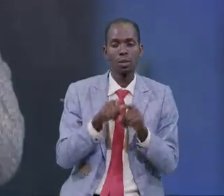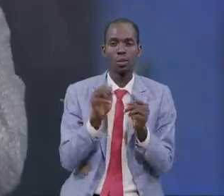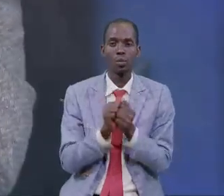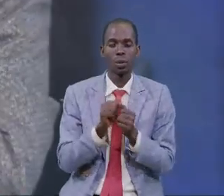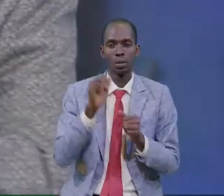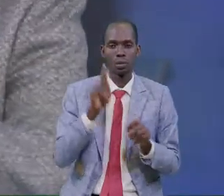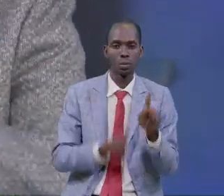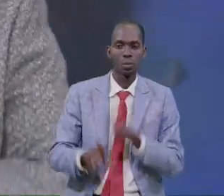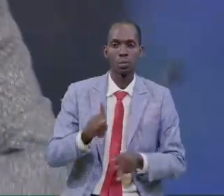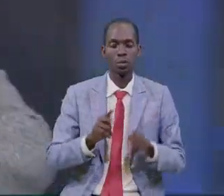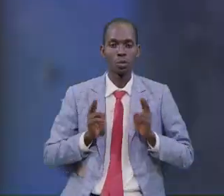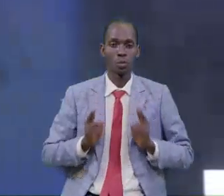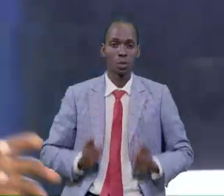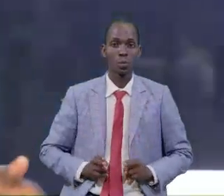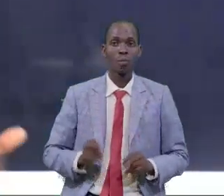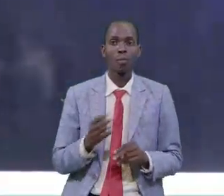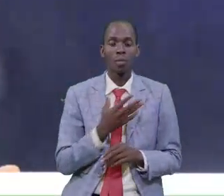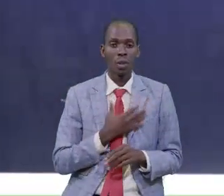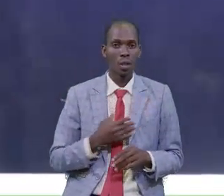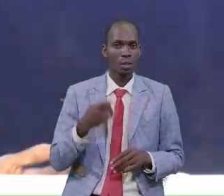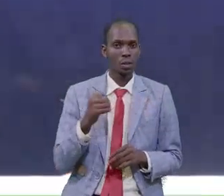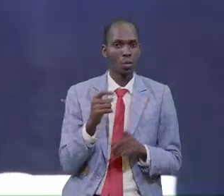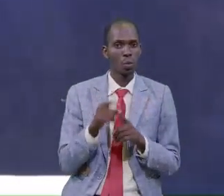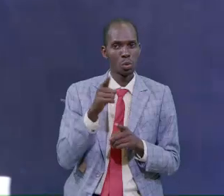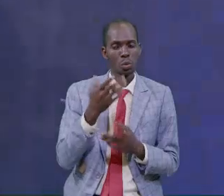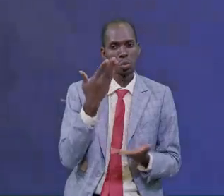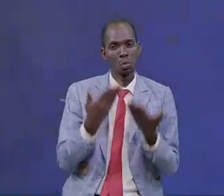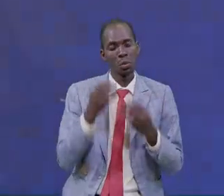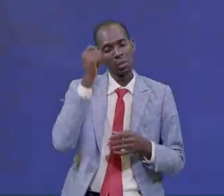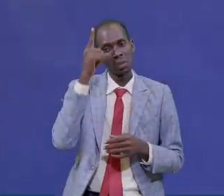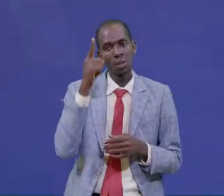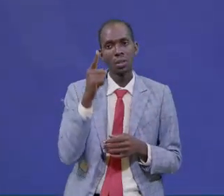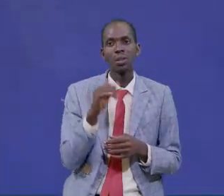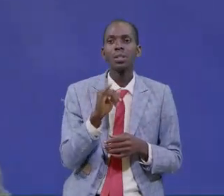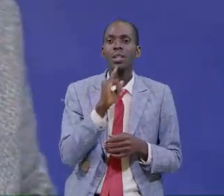I think the one you will understand is the covenant of marriage.